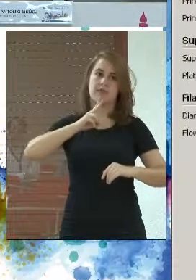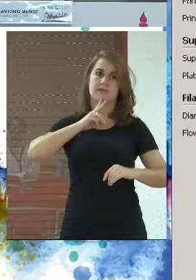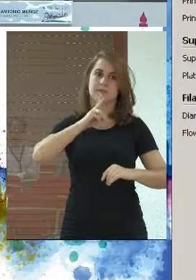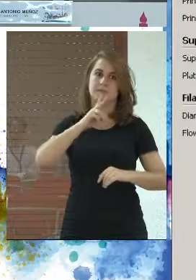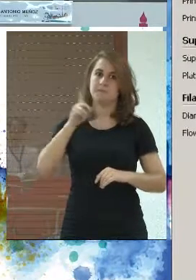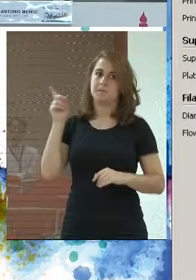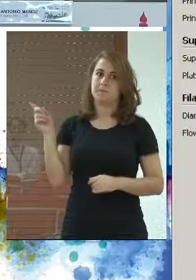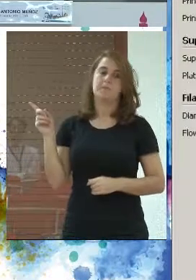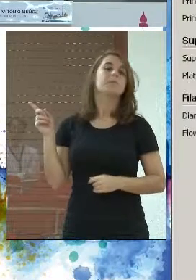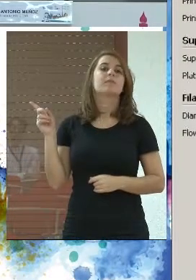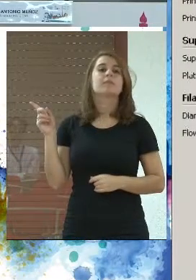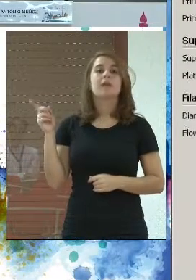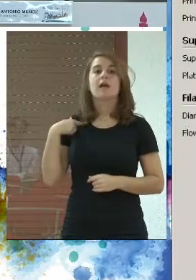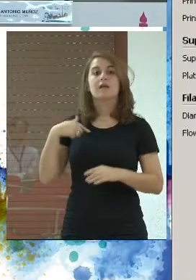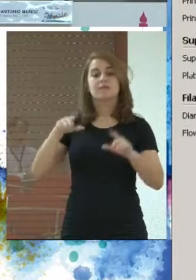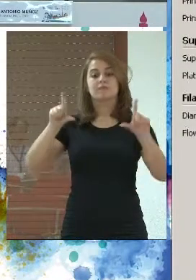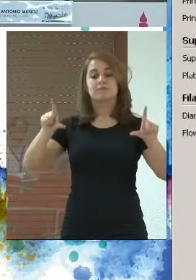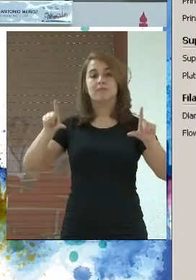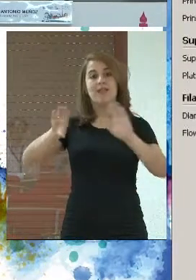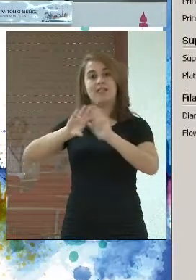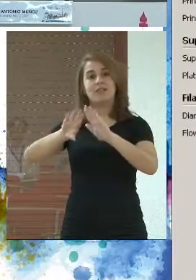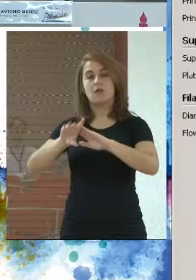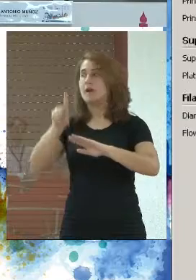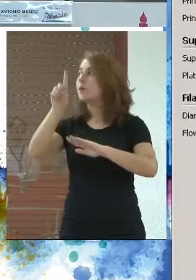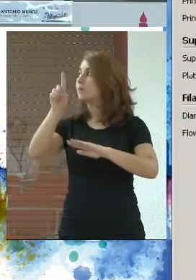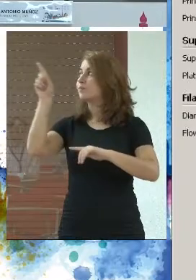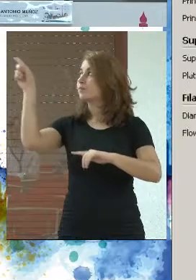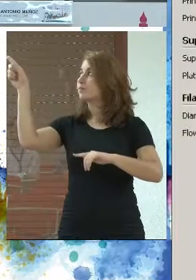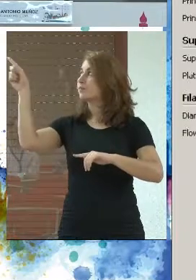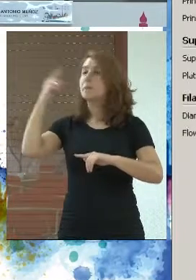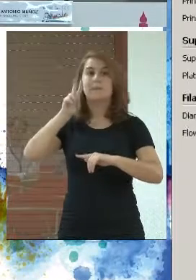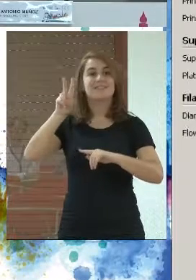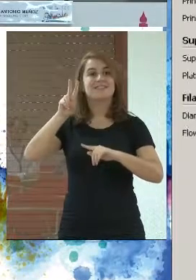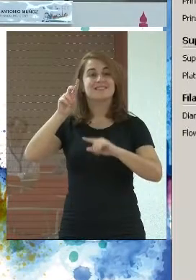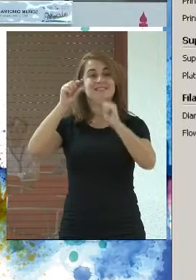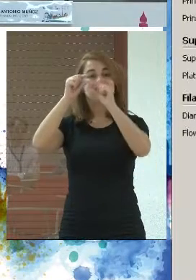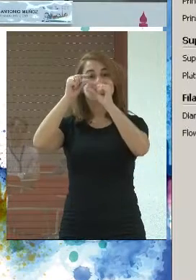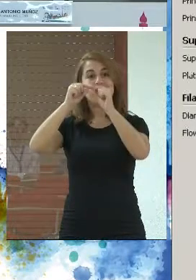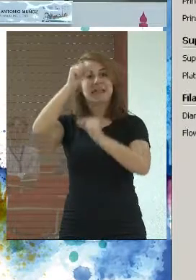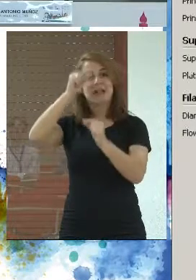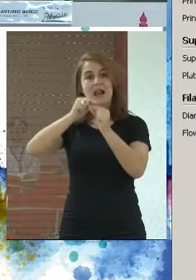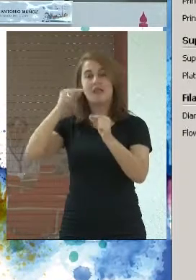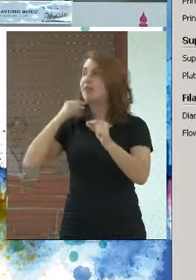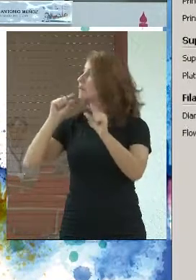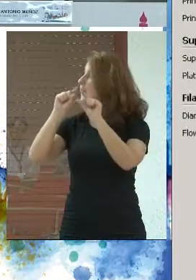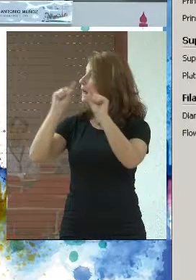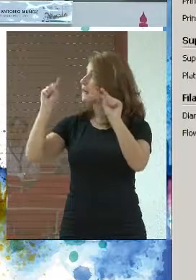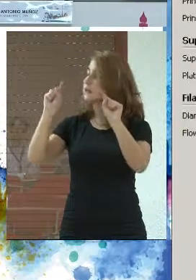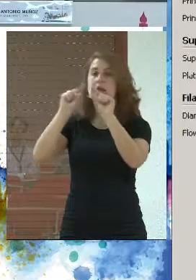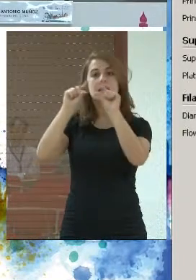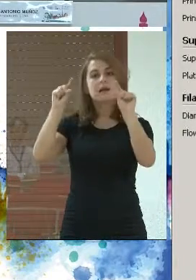and green areas. Here in the upper right corner, there is